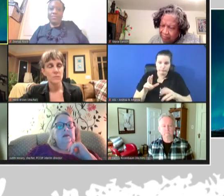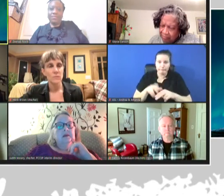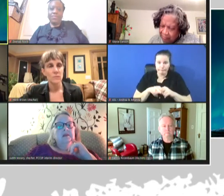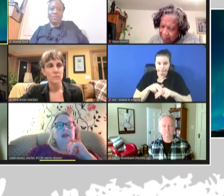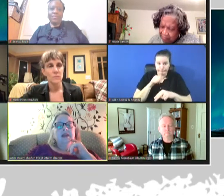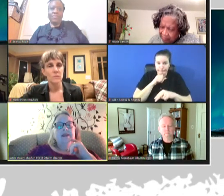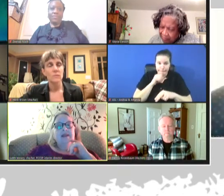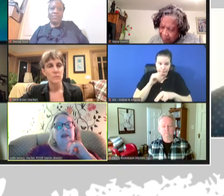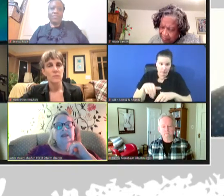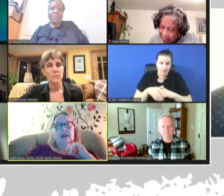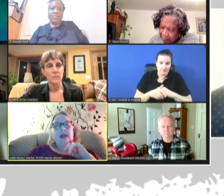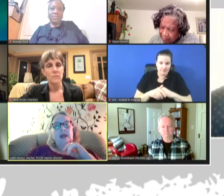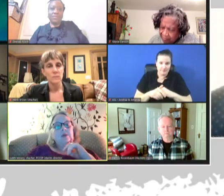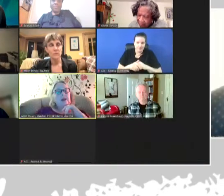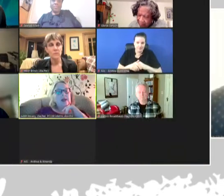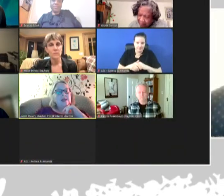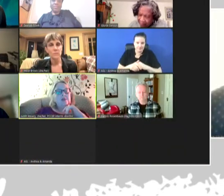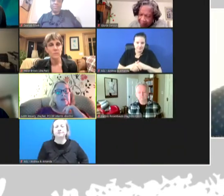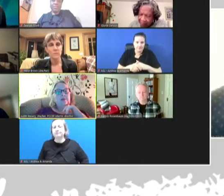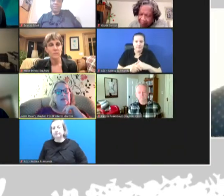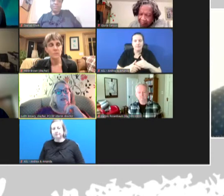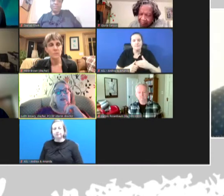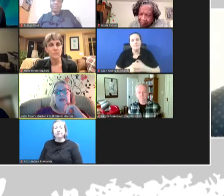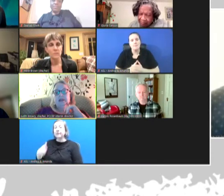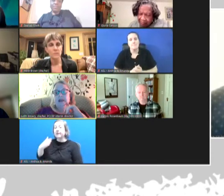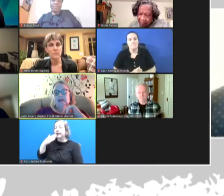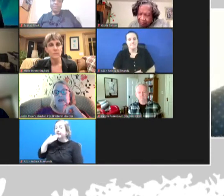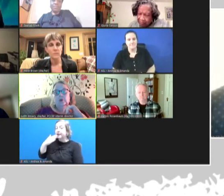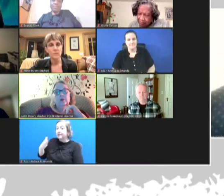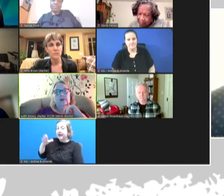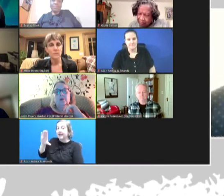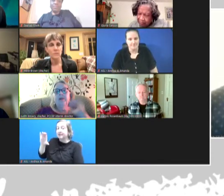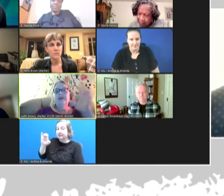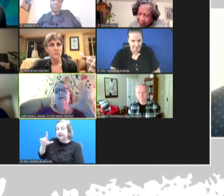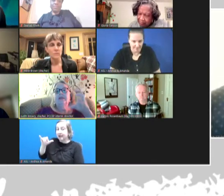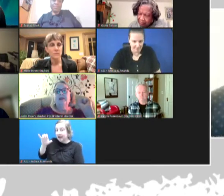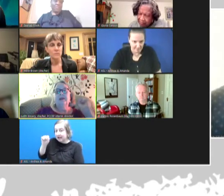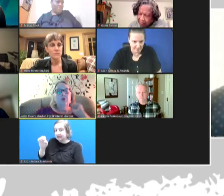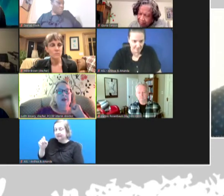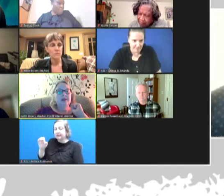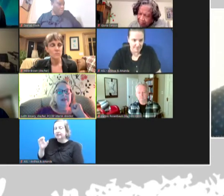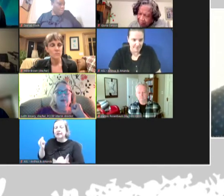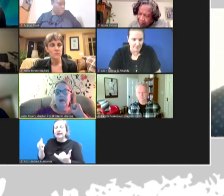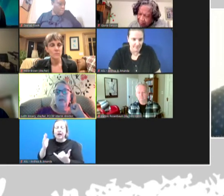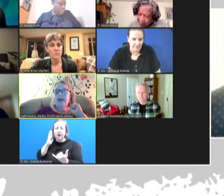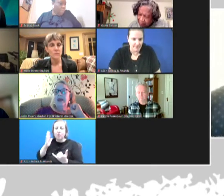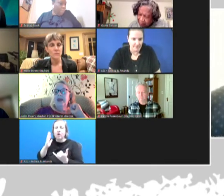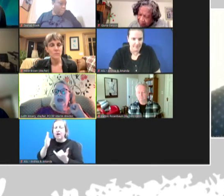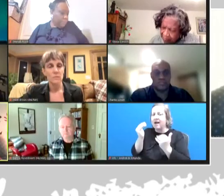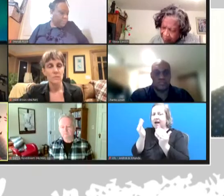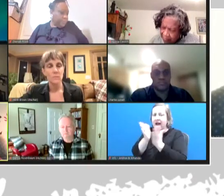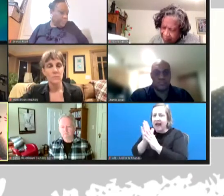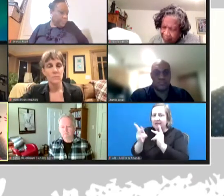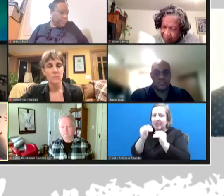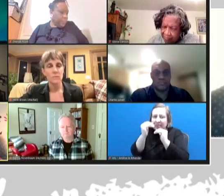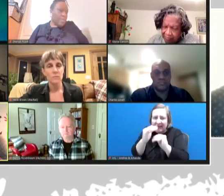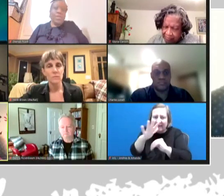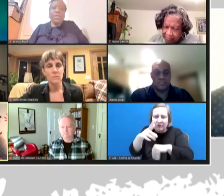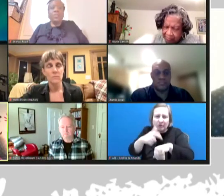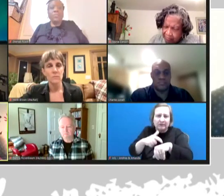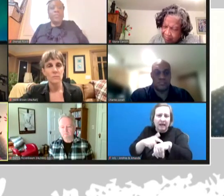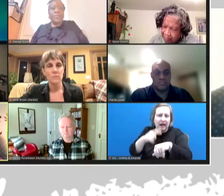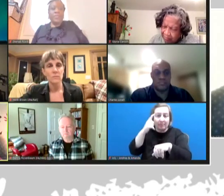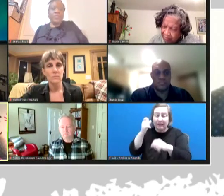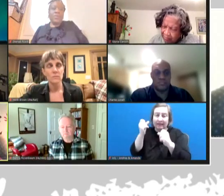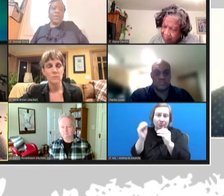that. Thanks, Celeste. And I am gonna ask people to limit time to get more people, because I'm seeing more hands come up. And